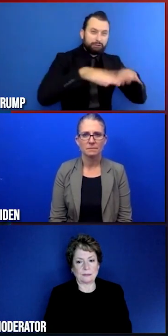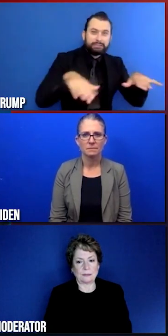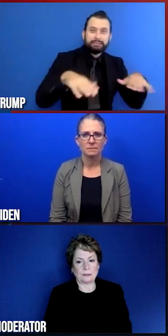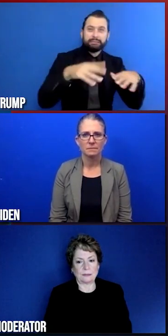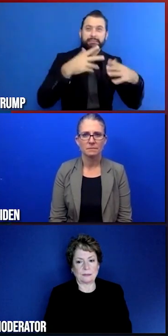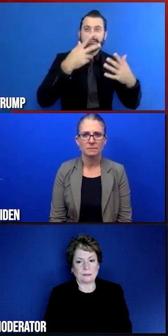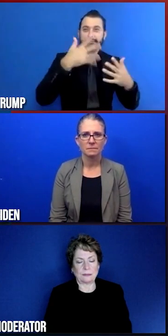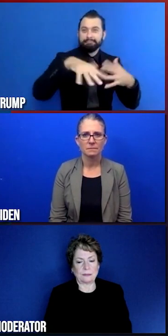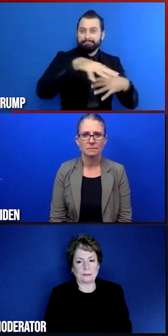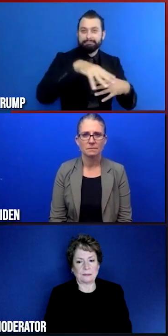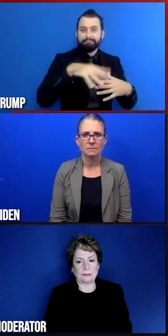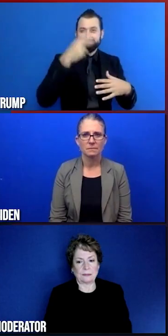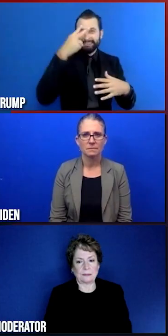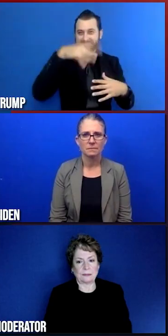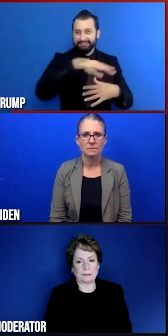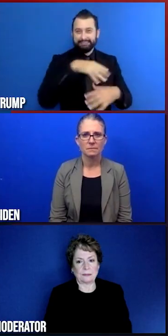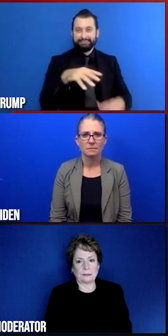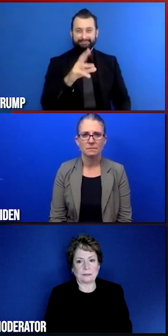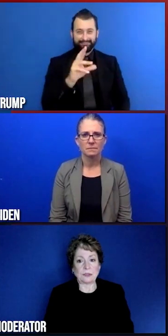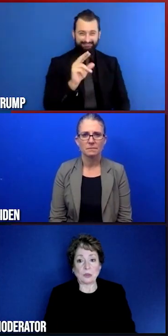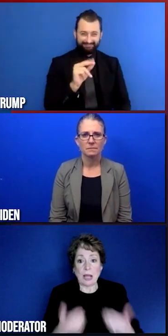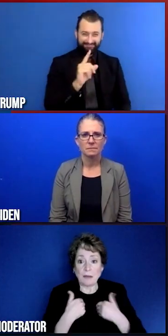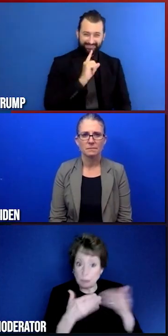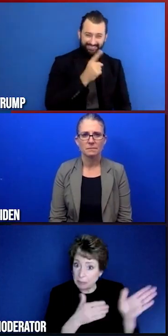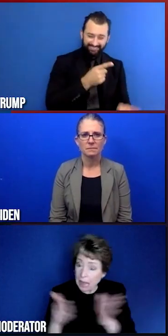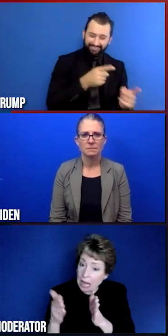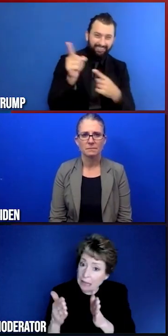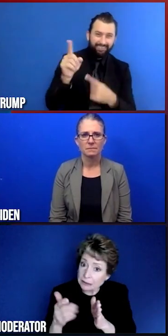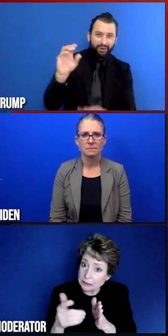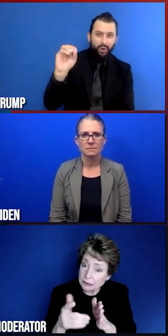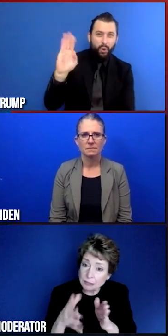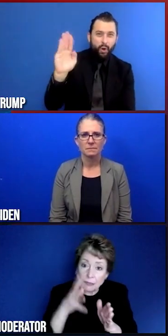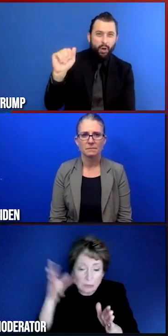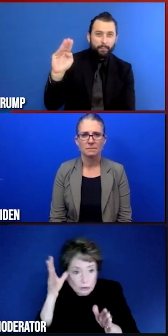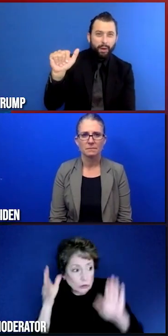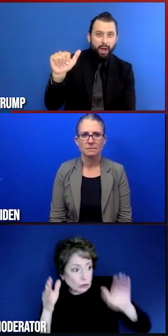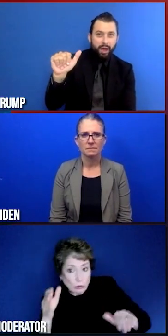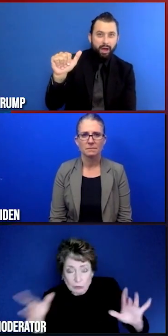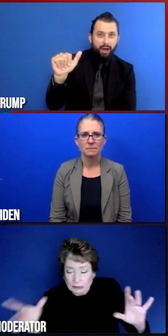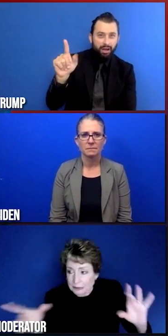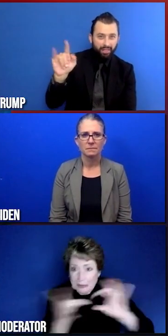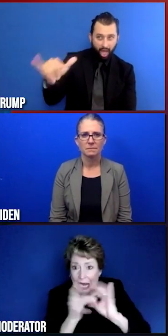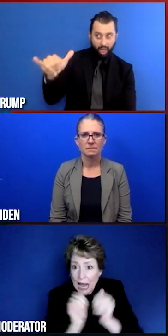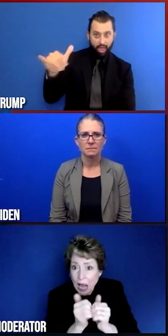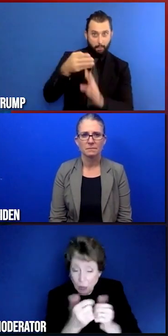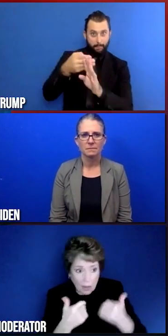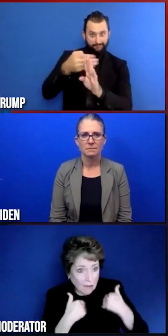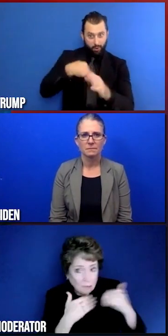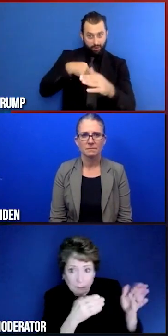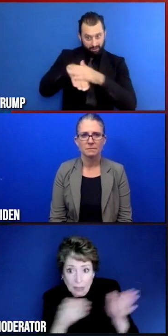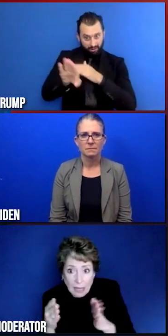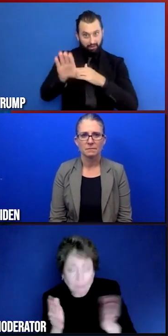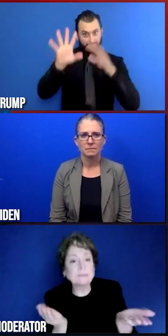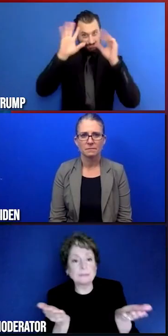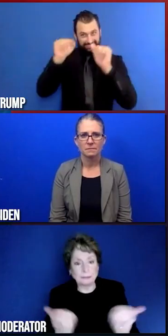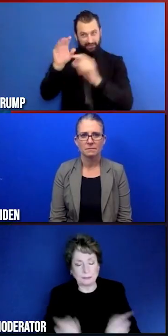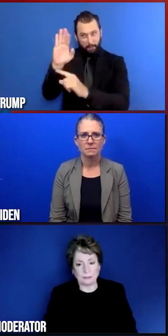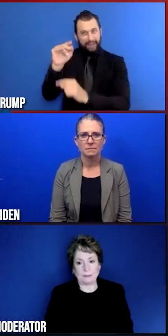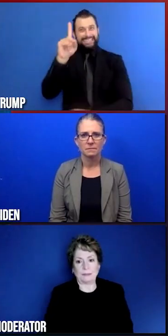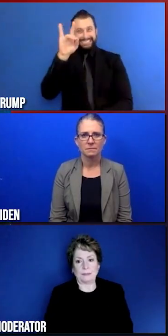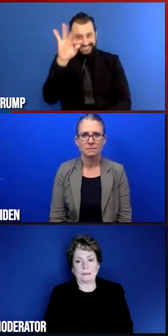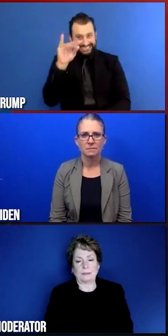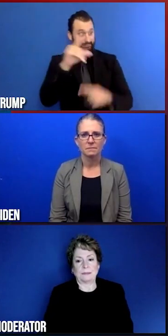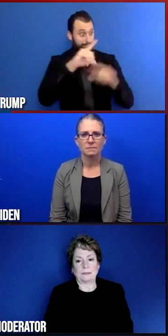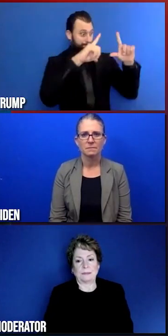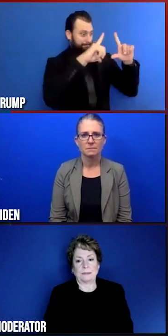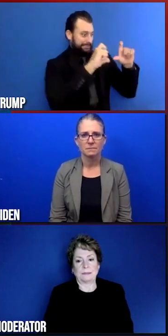plan to reunite the kids? Yes, with we're their working on families? it we're trying very hard. But a lot of these kids come out without the parents. They come over through cartels and